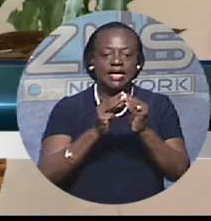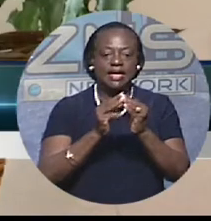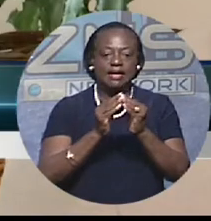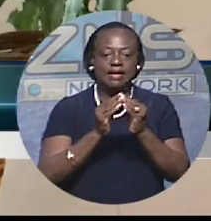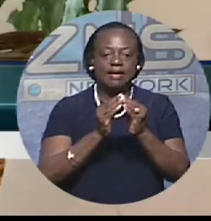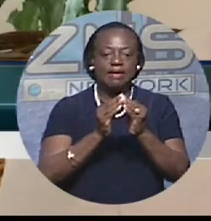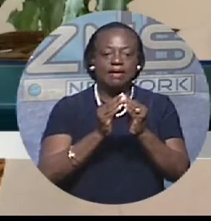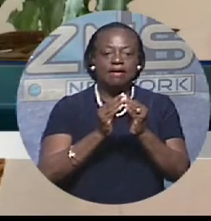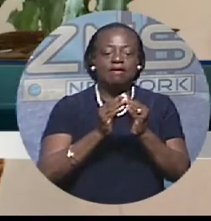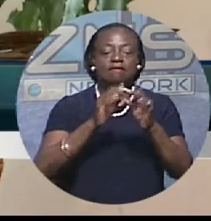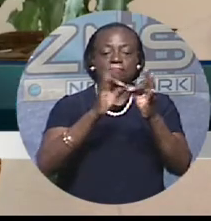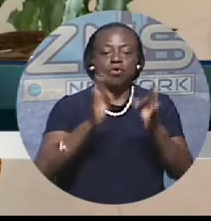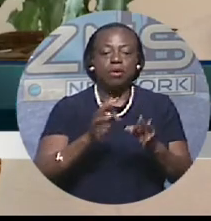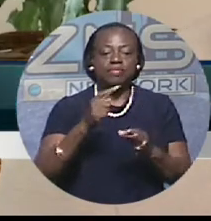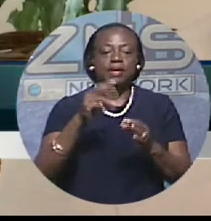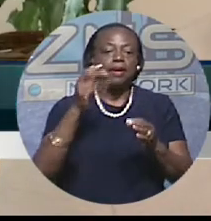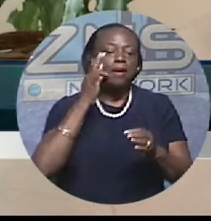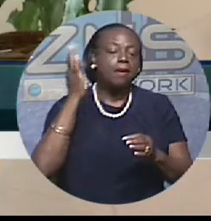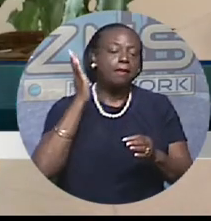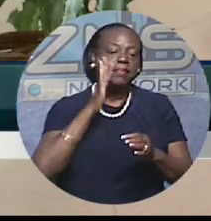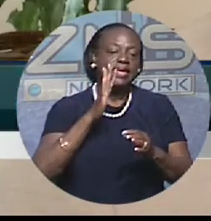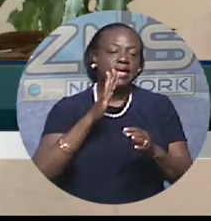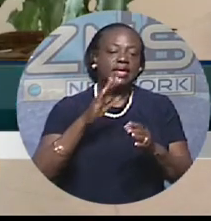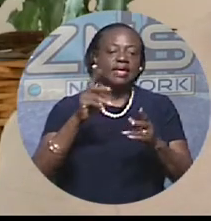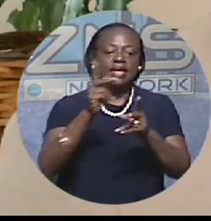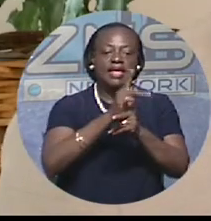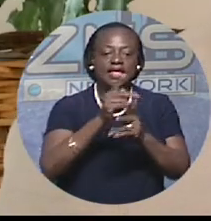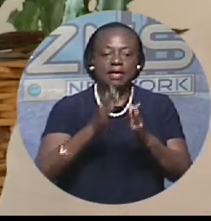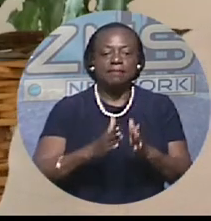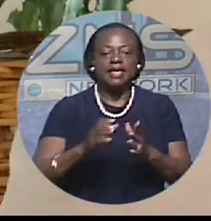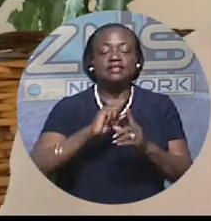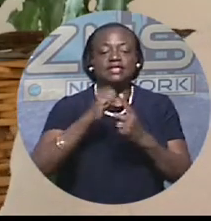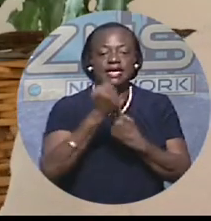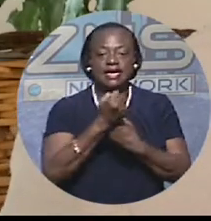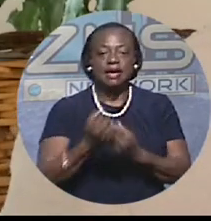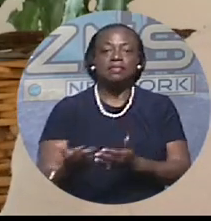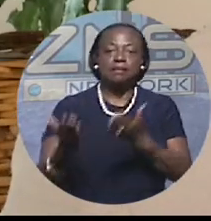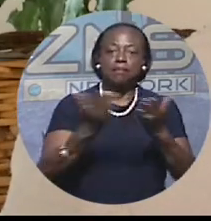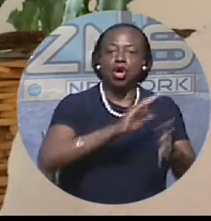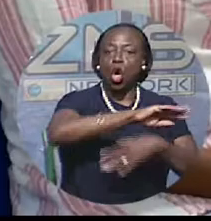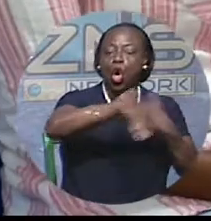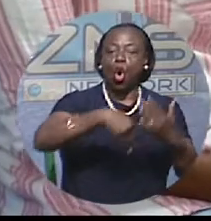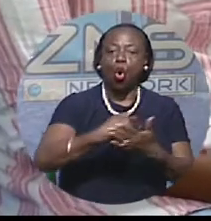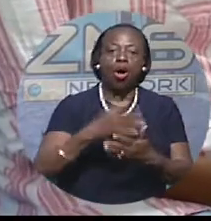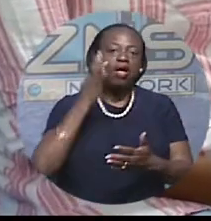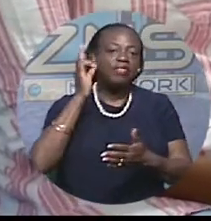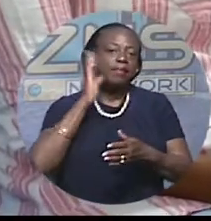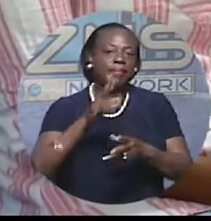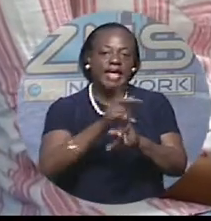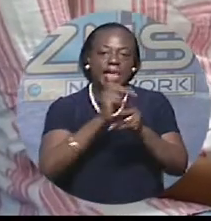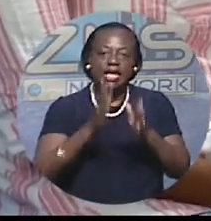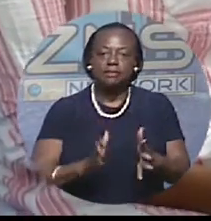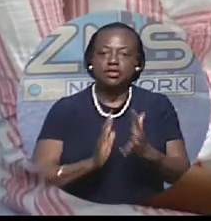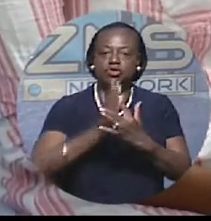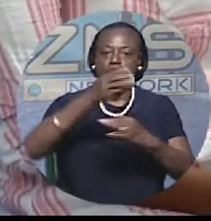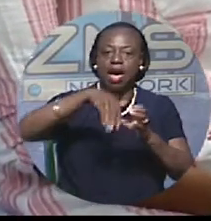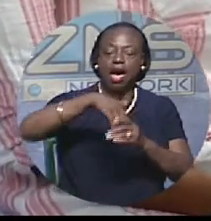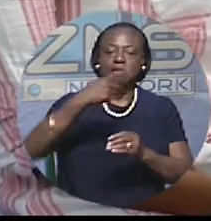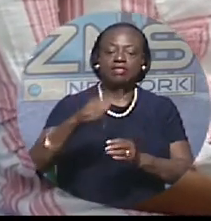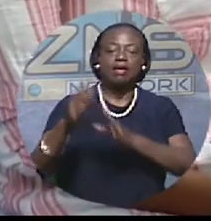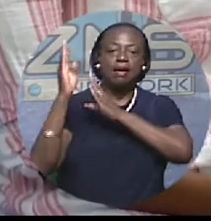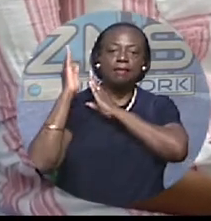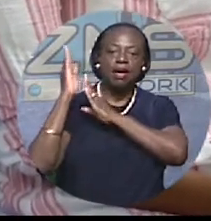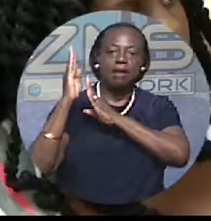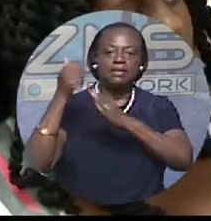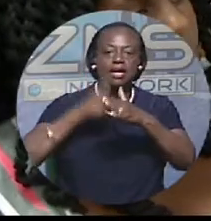Beekeeping Society. And what this seeks to do, the objectives, is to bring all of the beekeepers throughout the length and breadth of the Bahamas under one